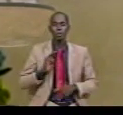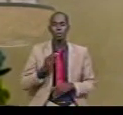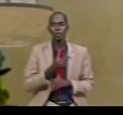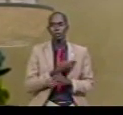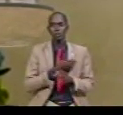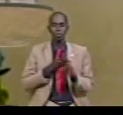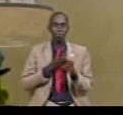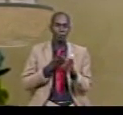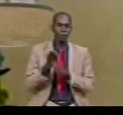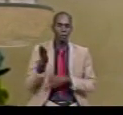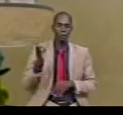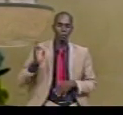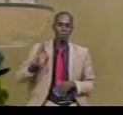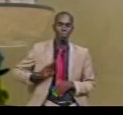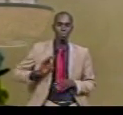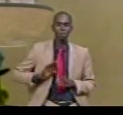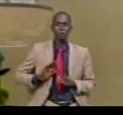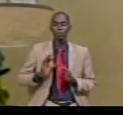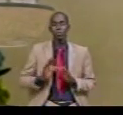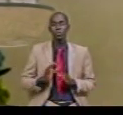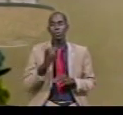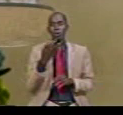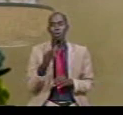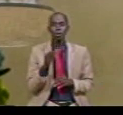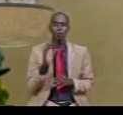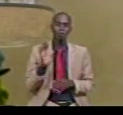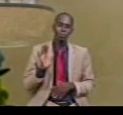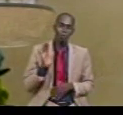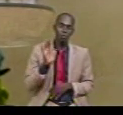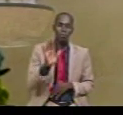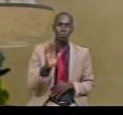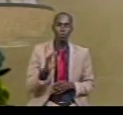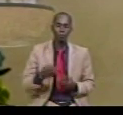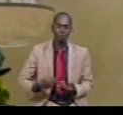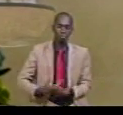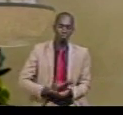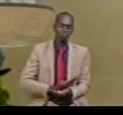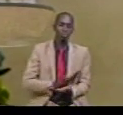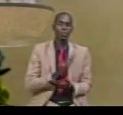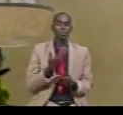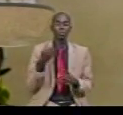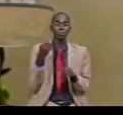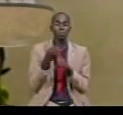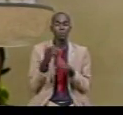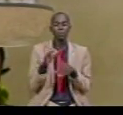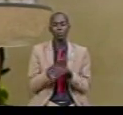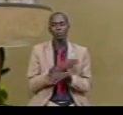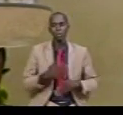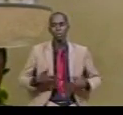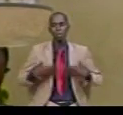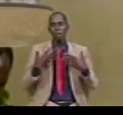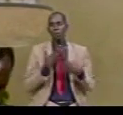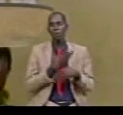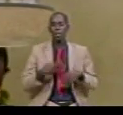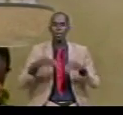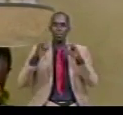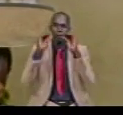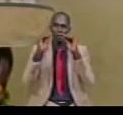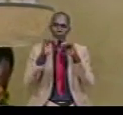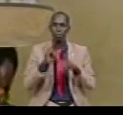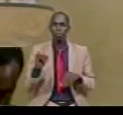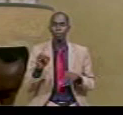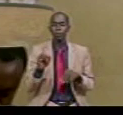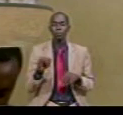direct beneficiaries of your impactful life and teaching.